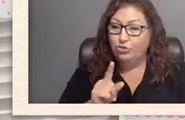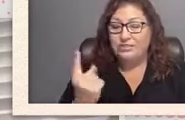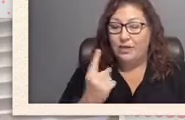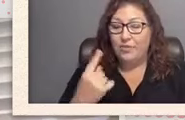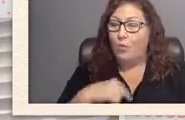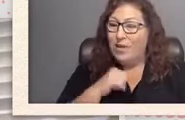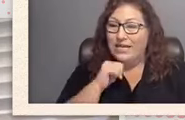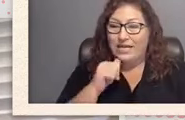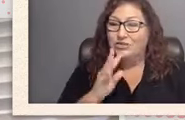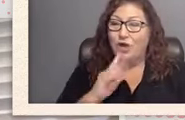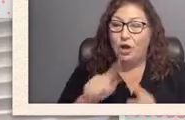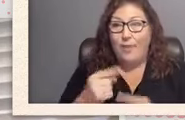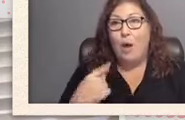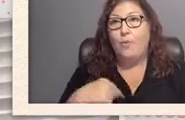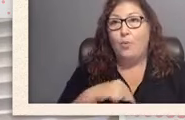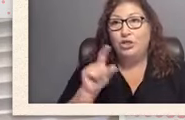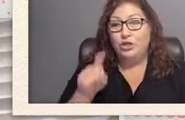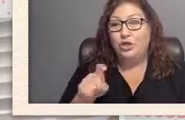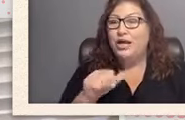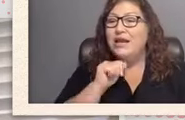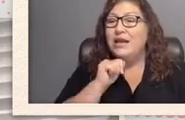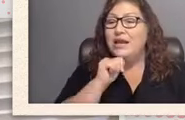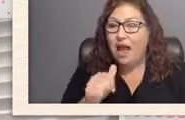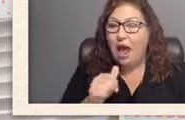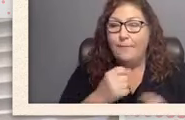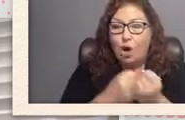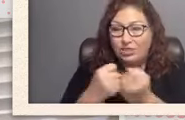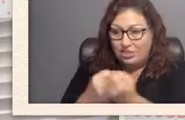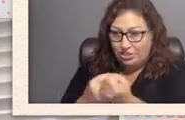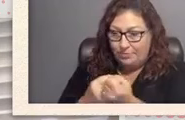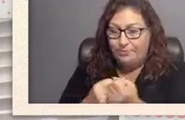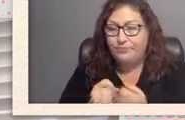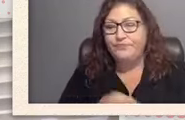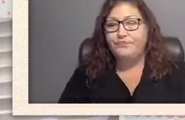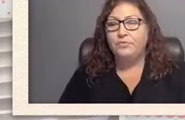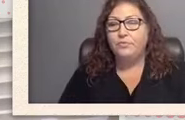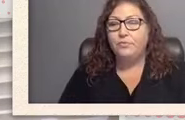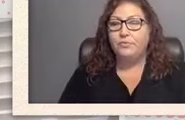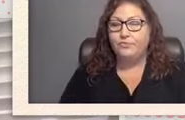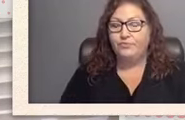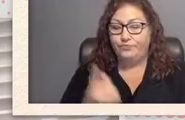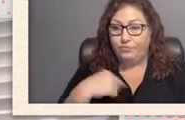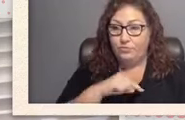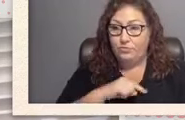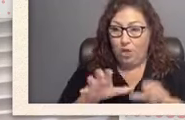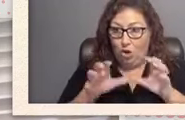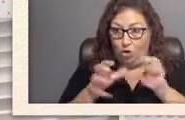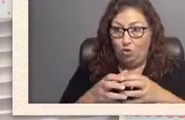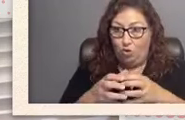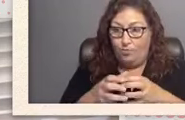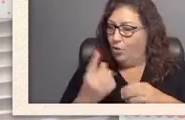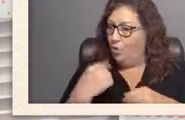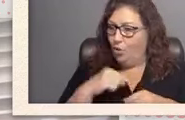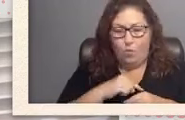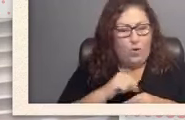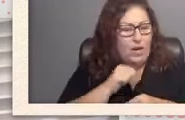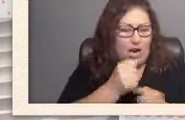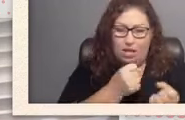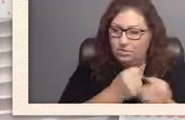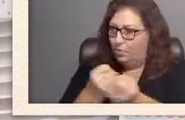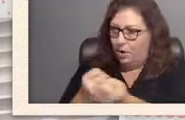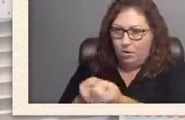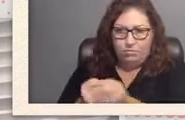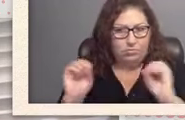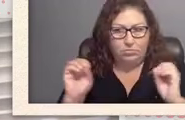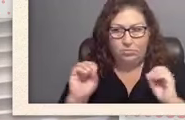we should have: nonpartisanship. Our group, we are strictly nonpartisan. We're able